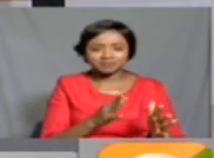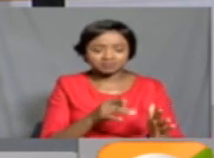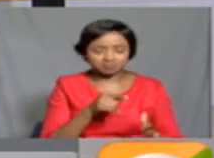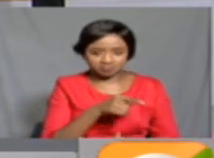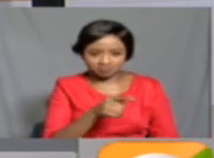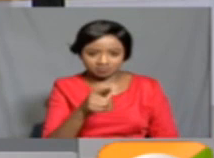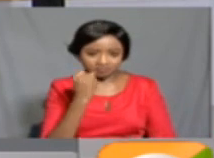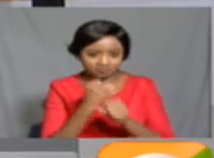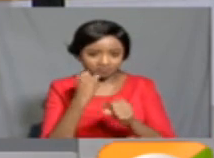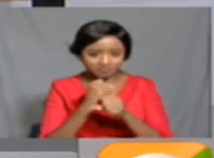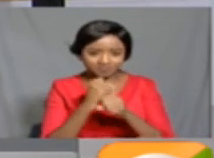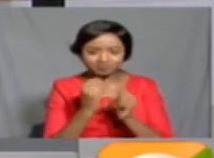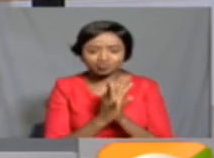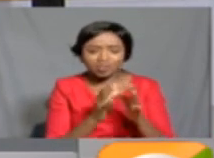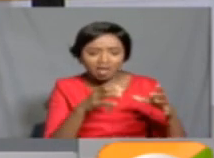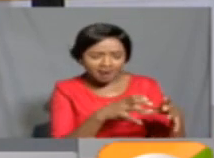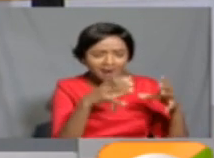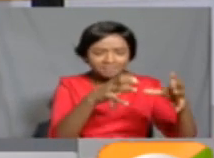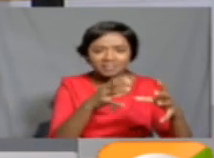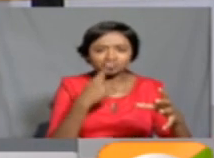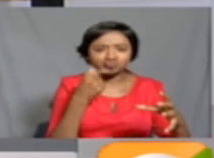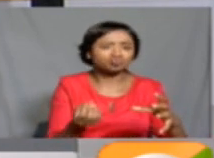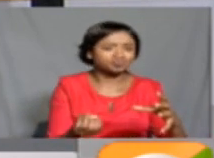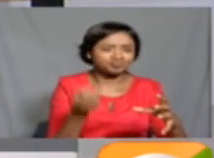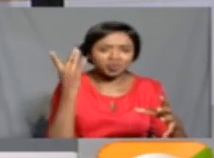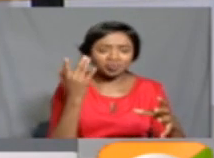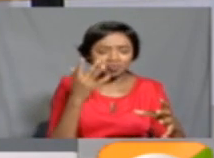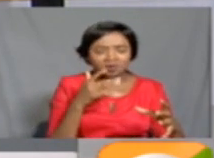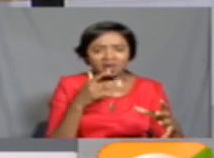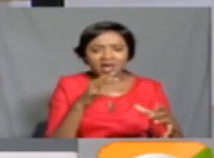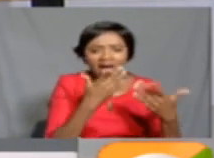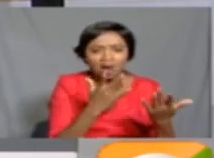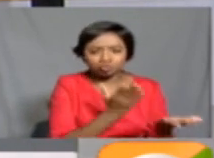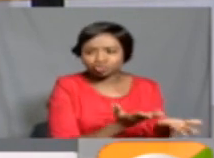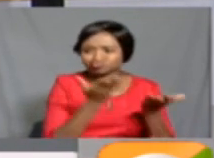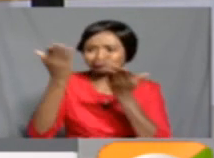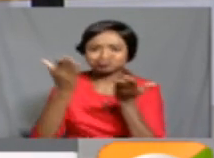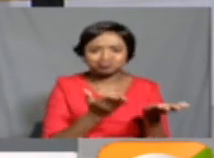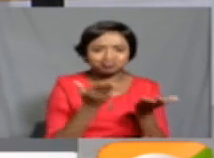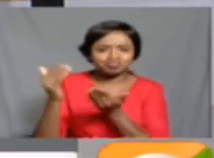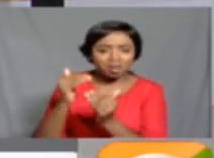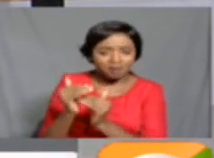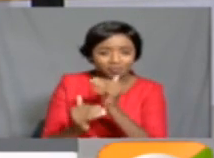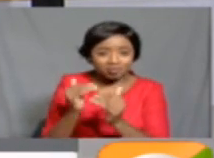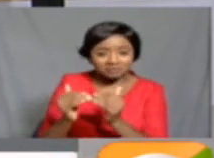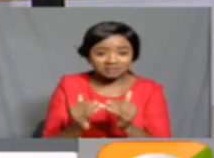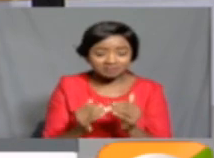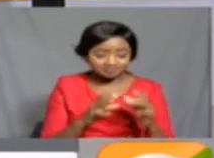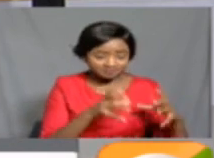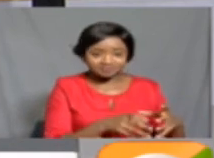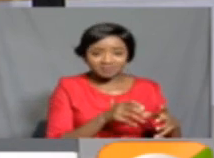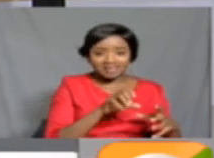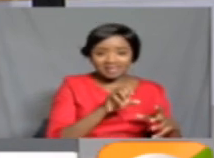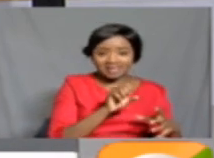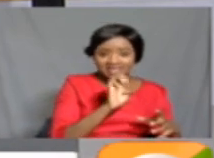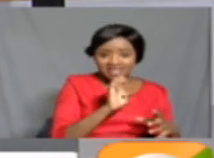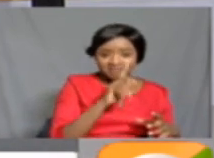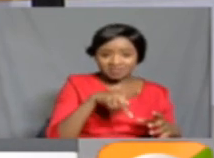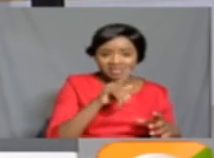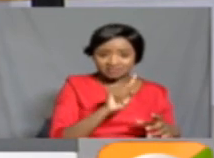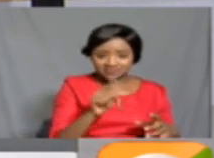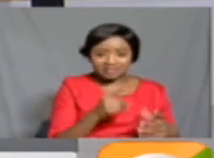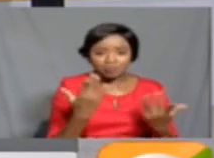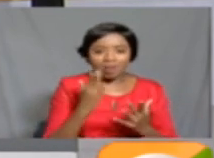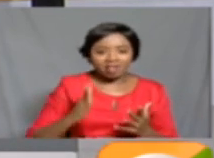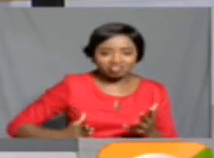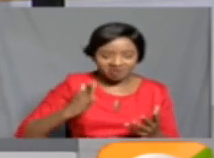with companies that are familiar with the export to China processes. These are Sunripe, EPZ in Naivasha,